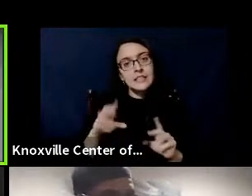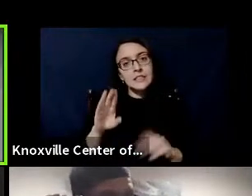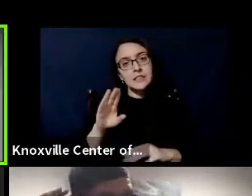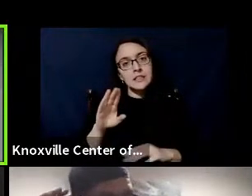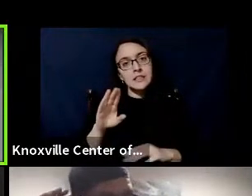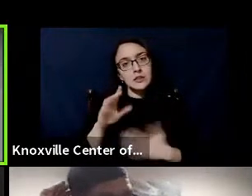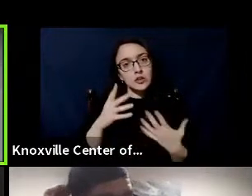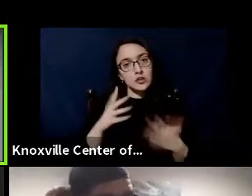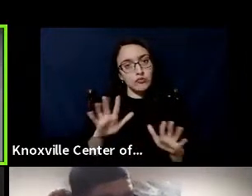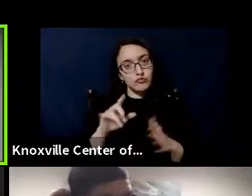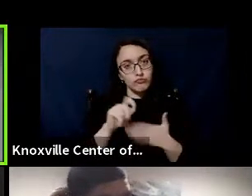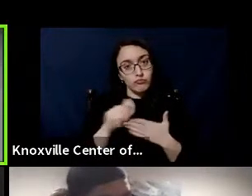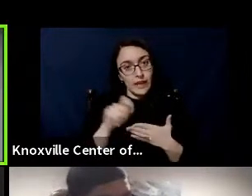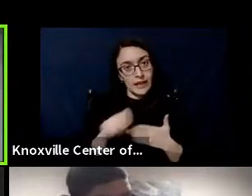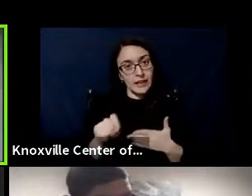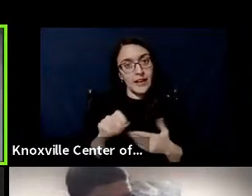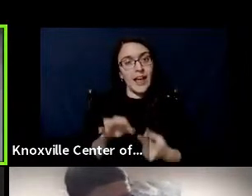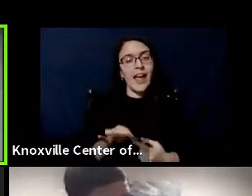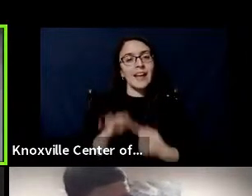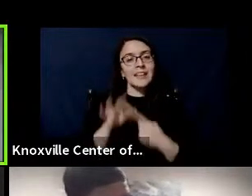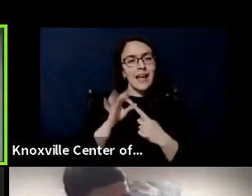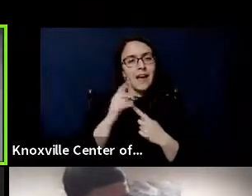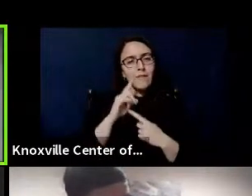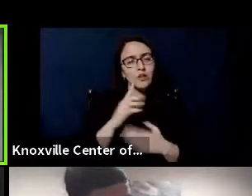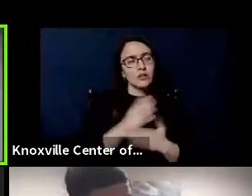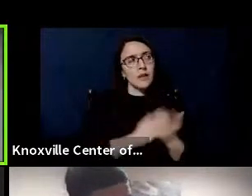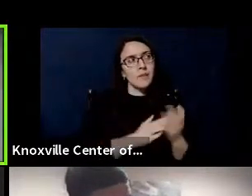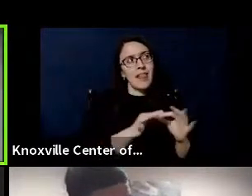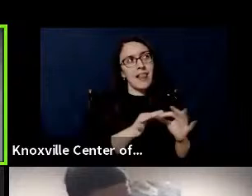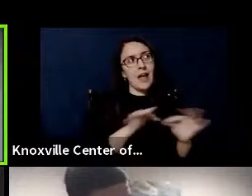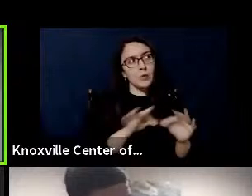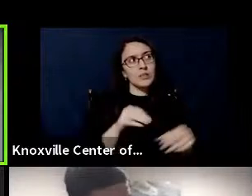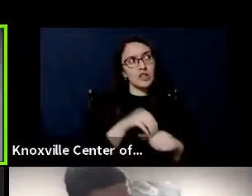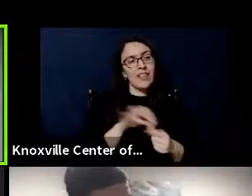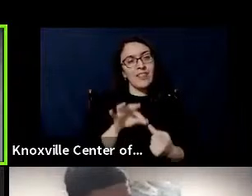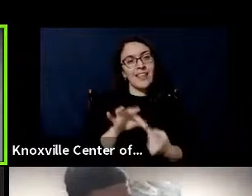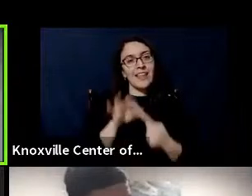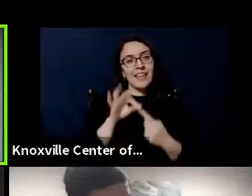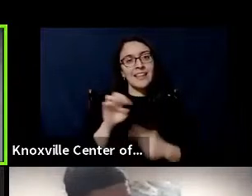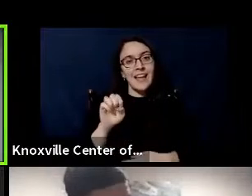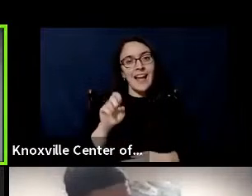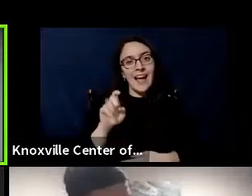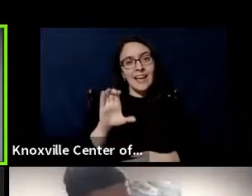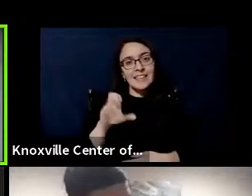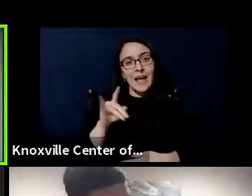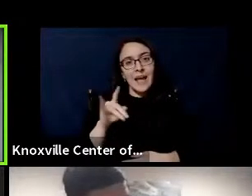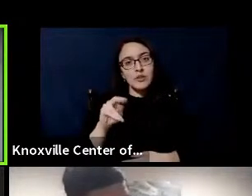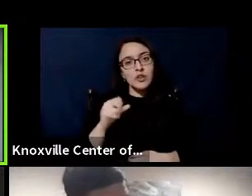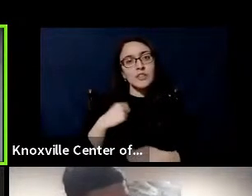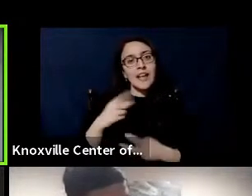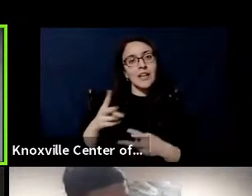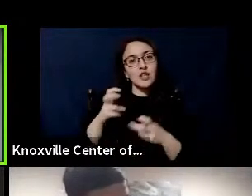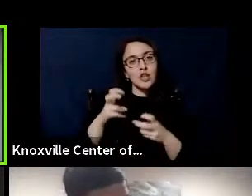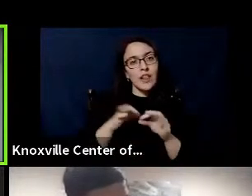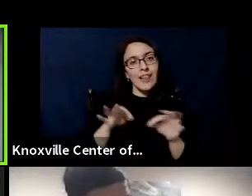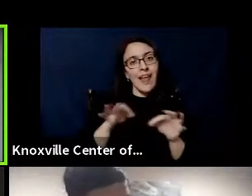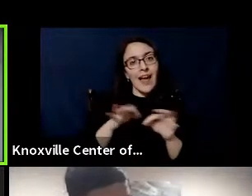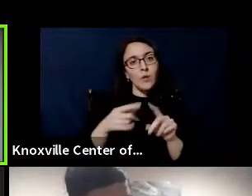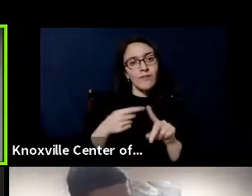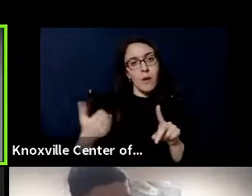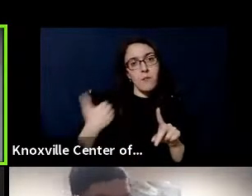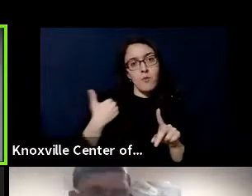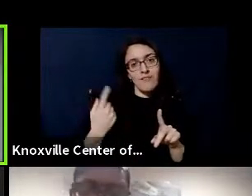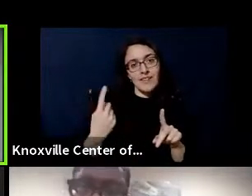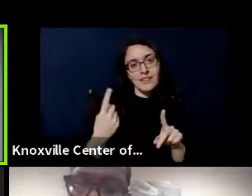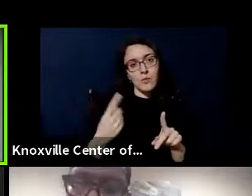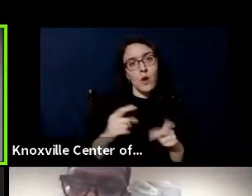except for, I think, some of the language in the exceptions and stuff, is actually, I just took the language from the previous one, changed